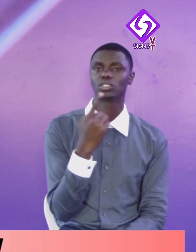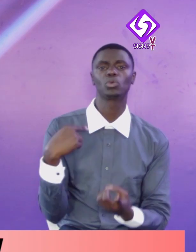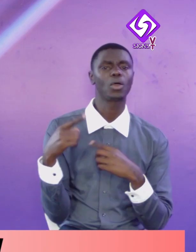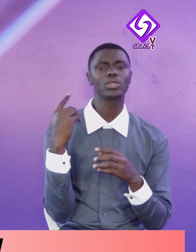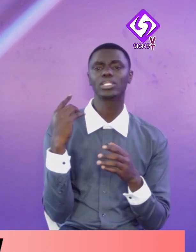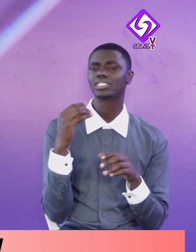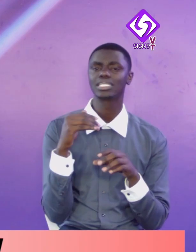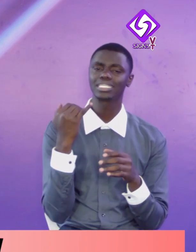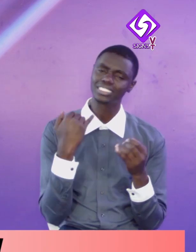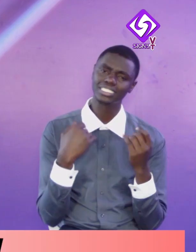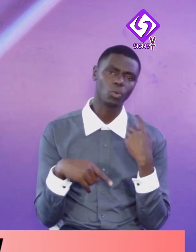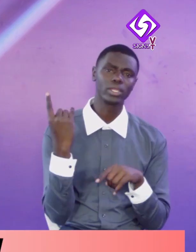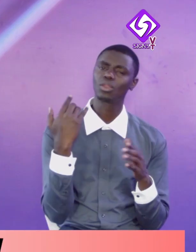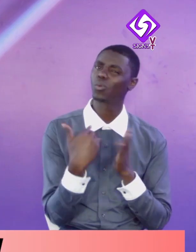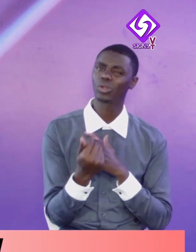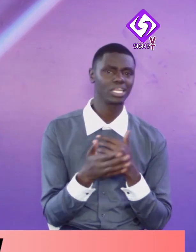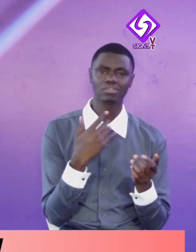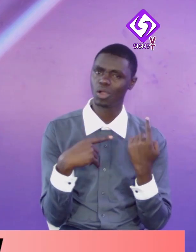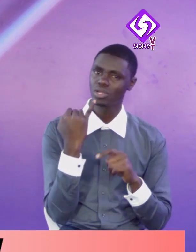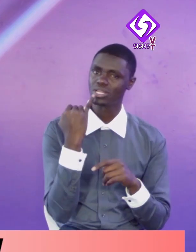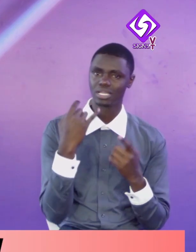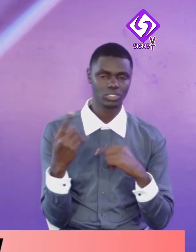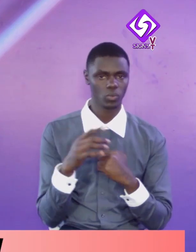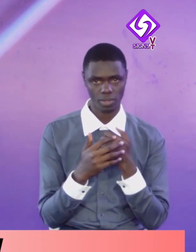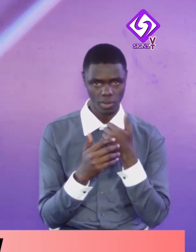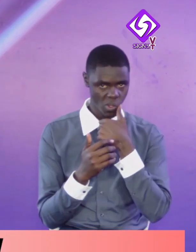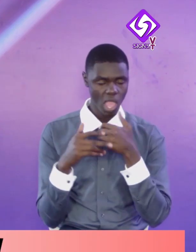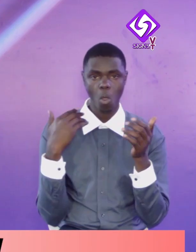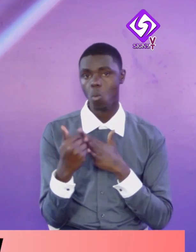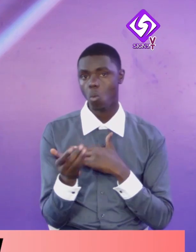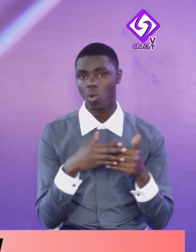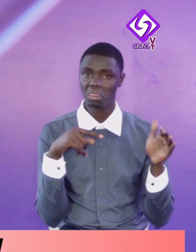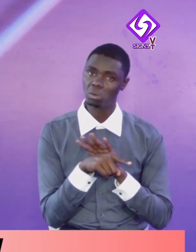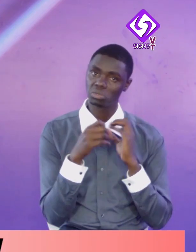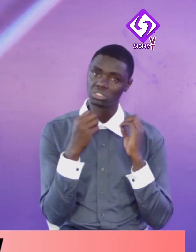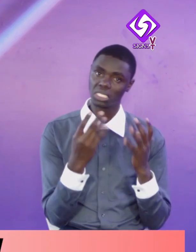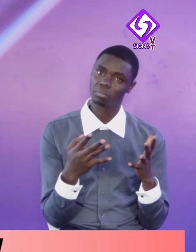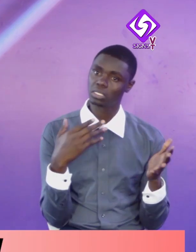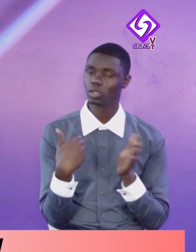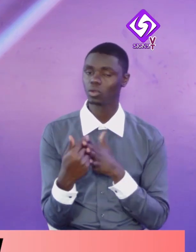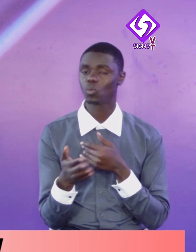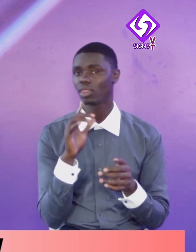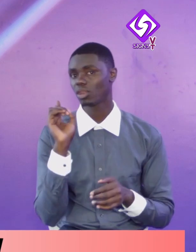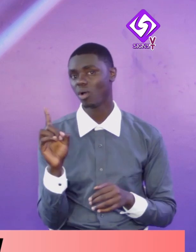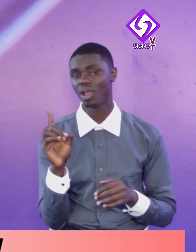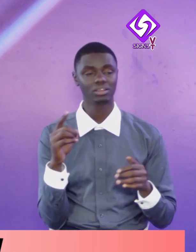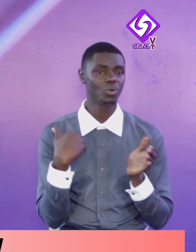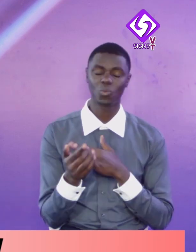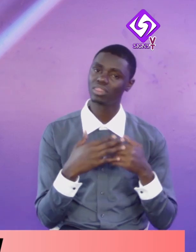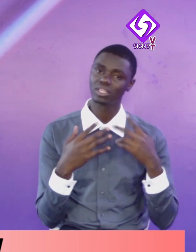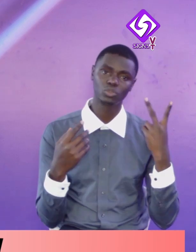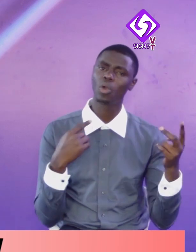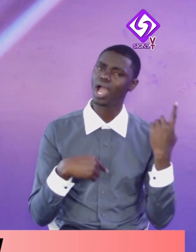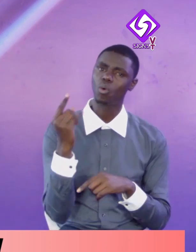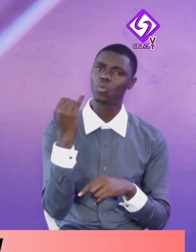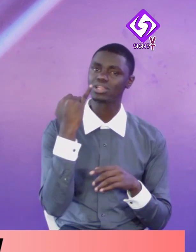win. A win is a win. Hata kama ni goals ngapi, even if it's 1-0, a win is a win.